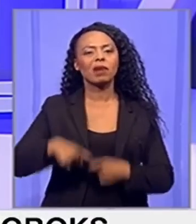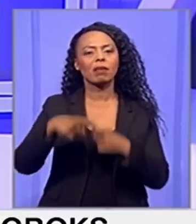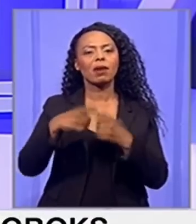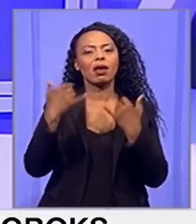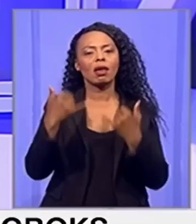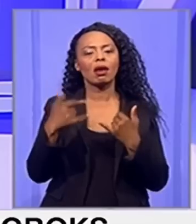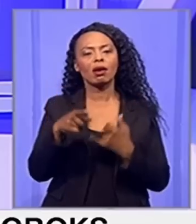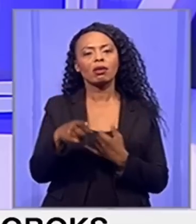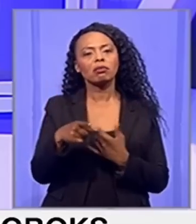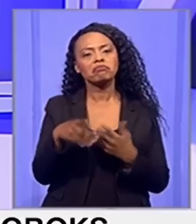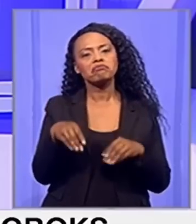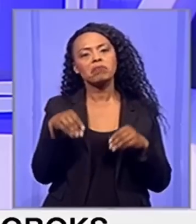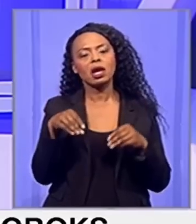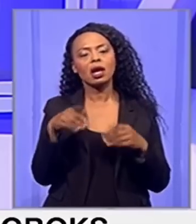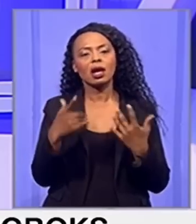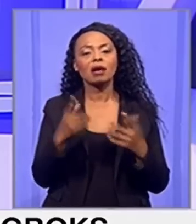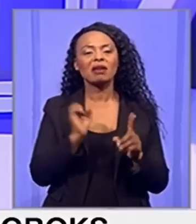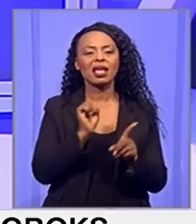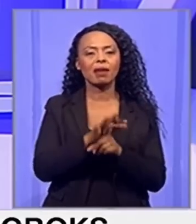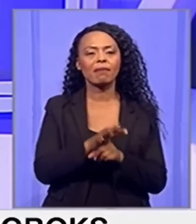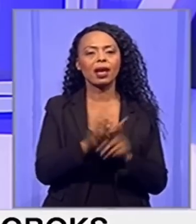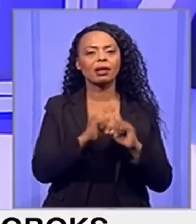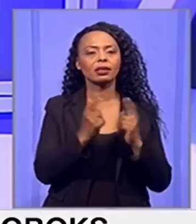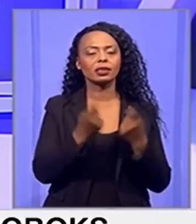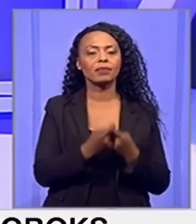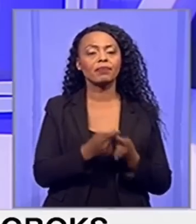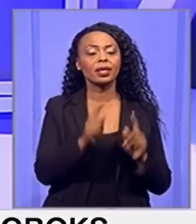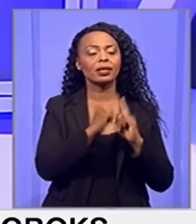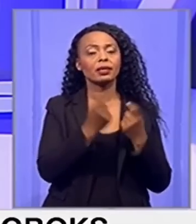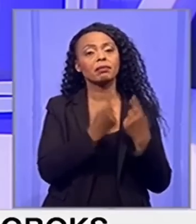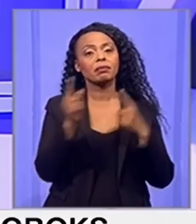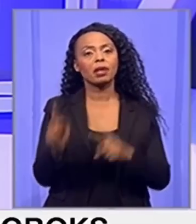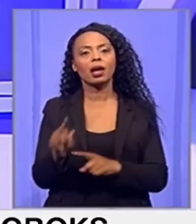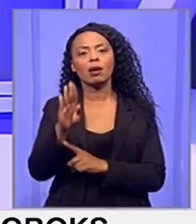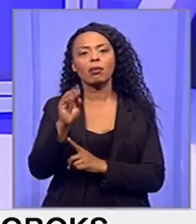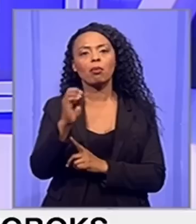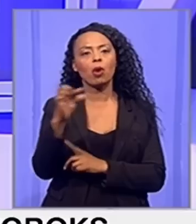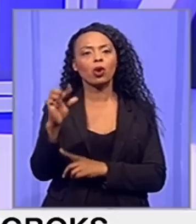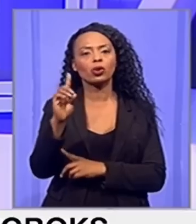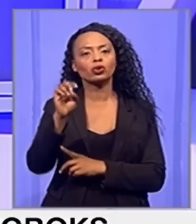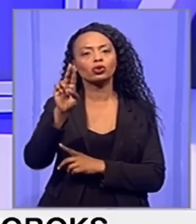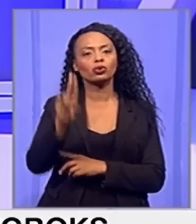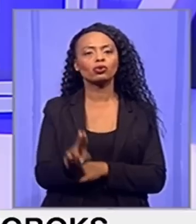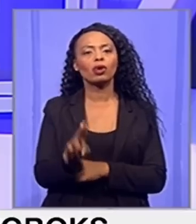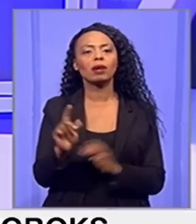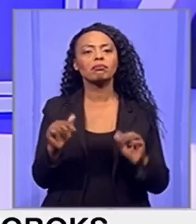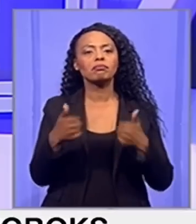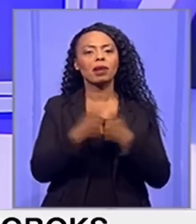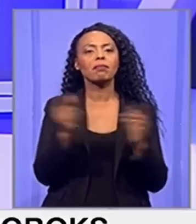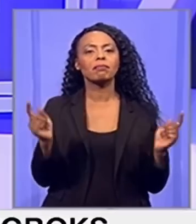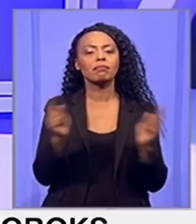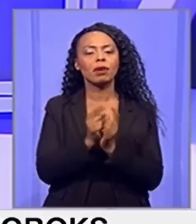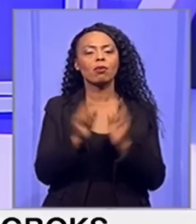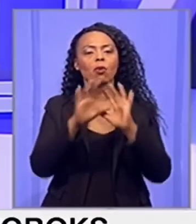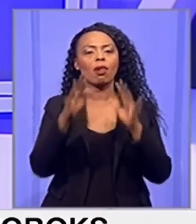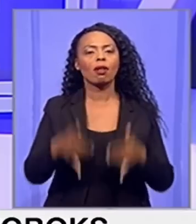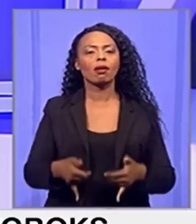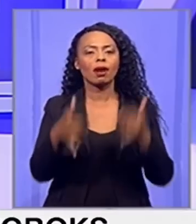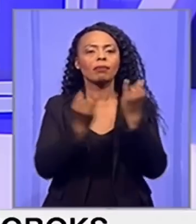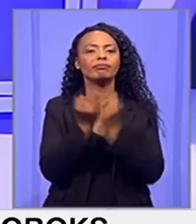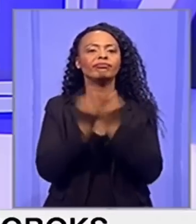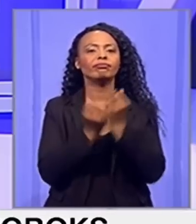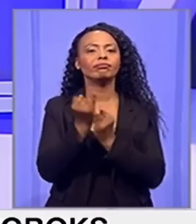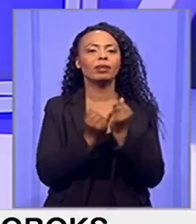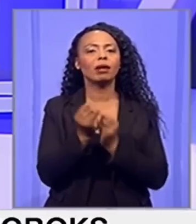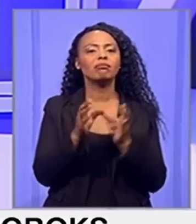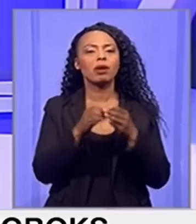setlhopha mo go seng kana ka sepe. Setlhopha se gorogile kwa Bordeaux ko se tlileng go tshameka motshameko wa bobedi wa sejana sa lefatshe wa